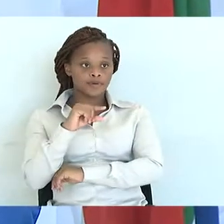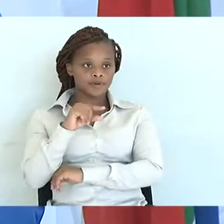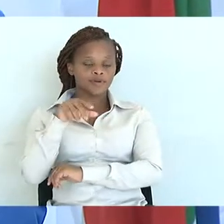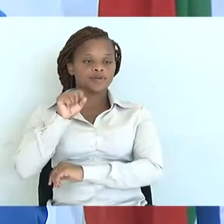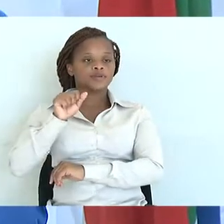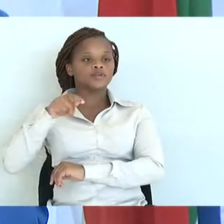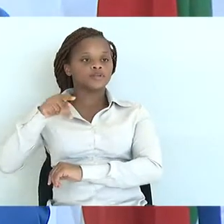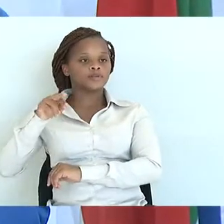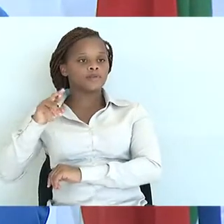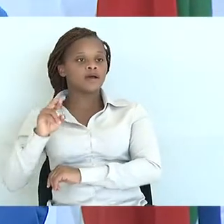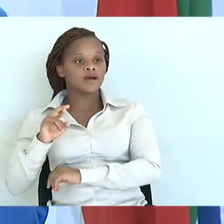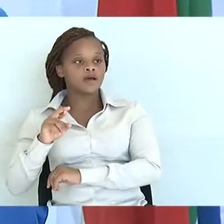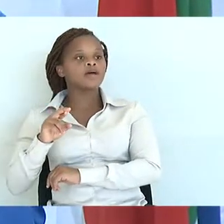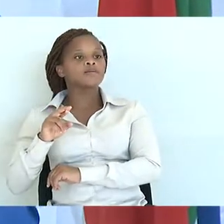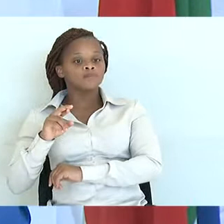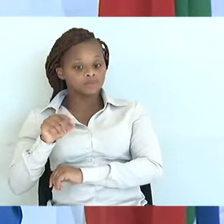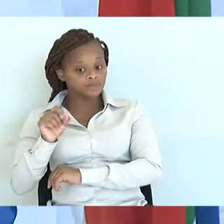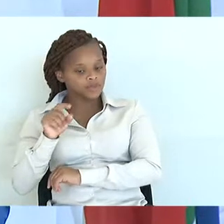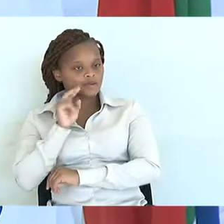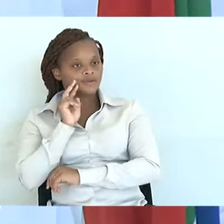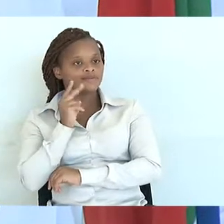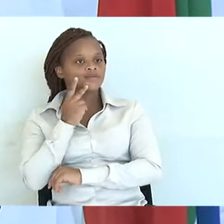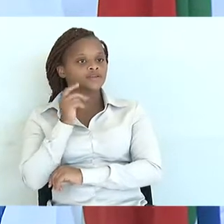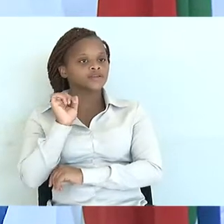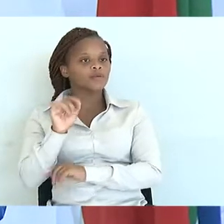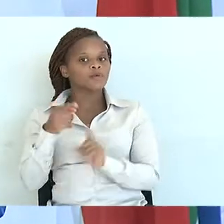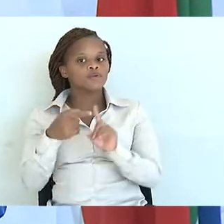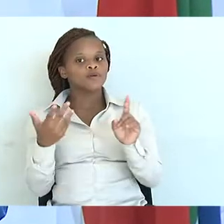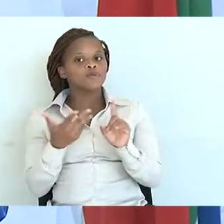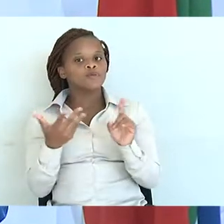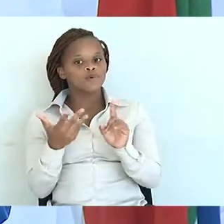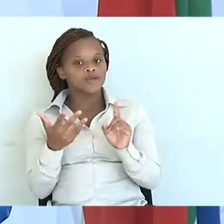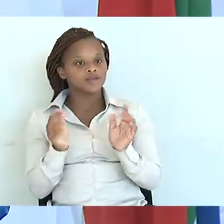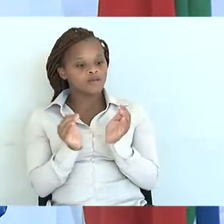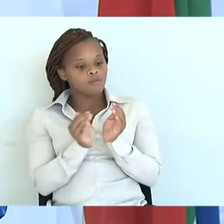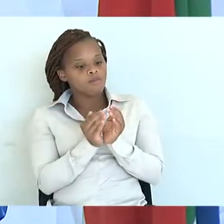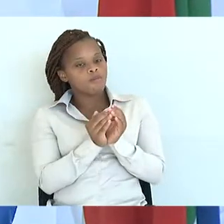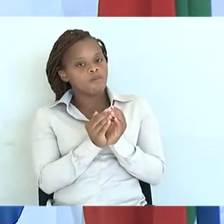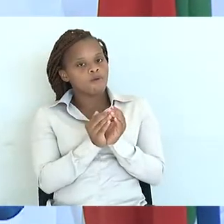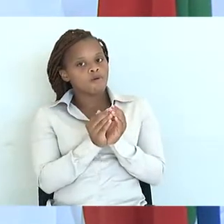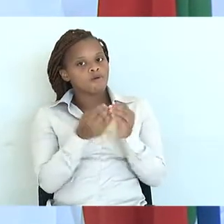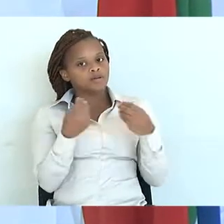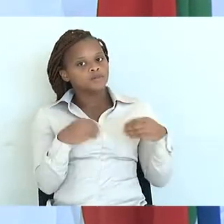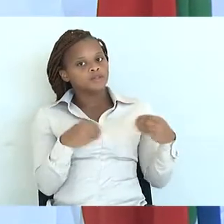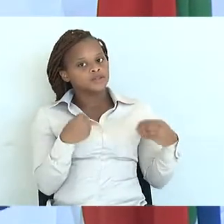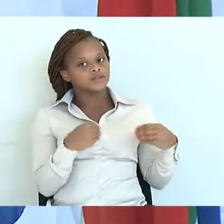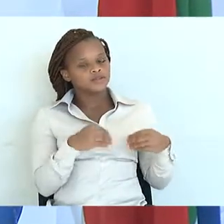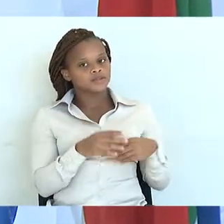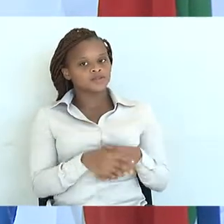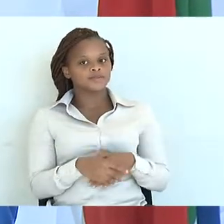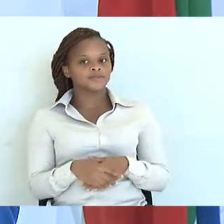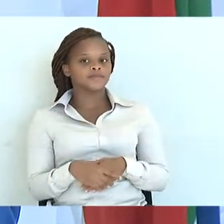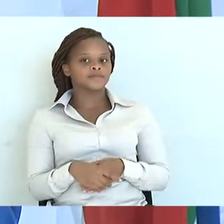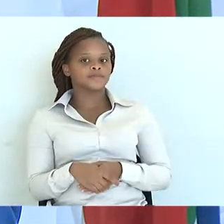eKransdraai. Now siyawafanda ama-cooperative. Kulo nyaka zimali ozayo sobe siyofanda